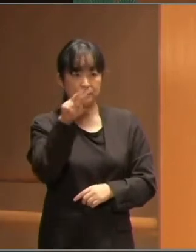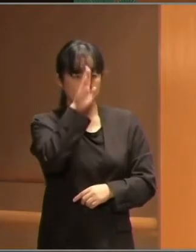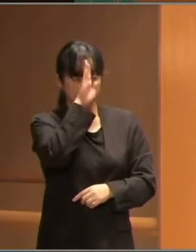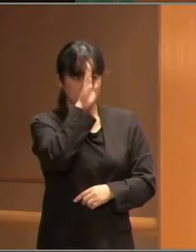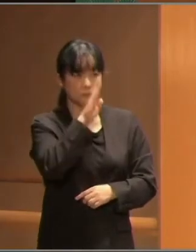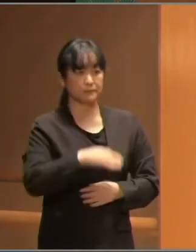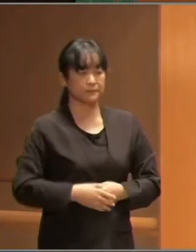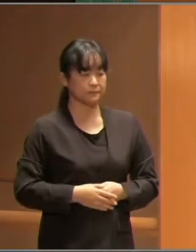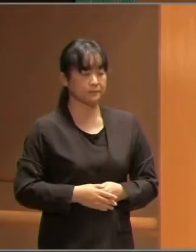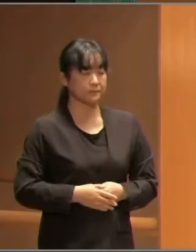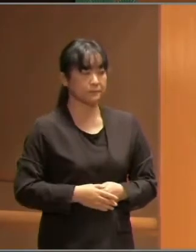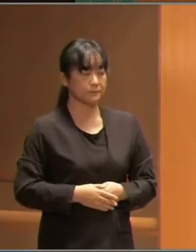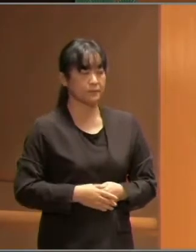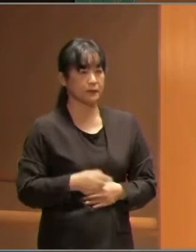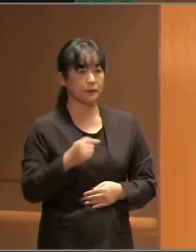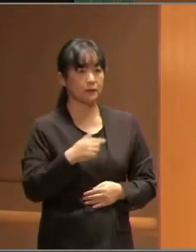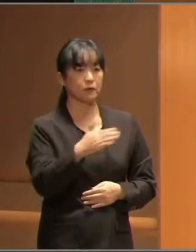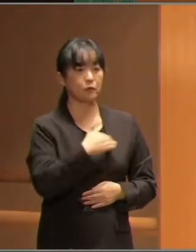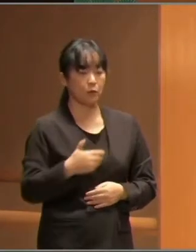please take a look.